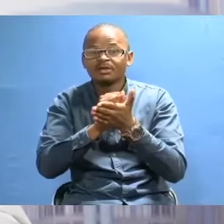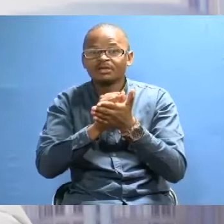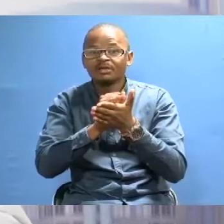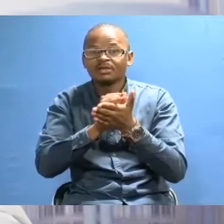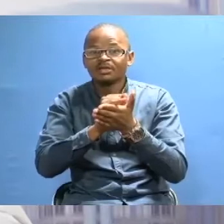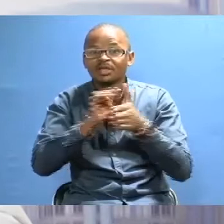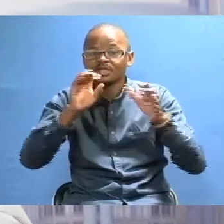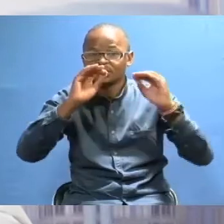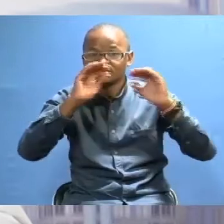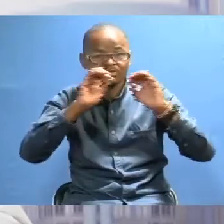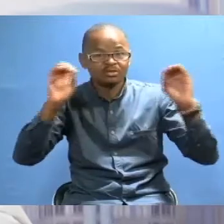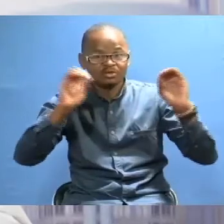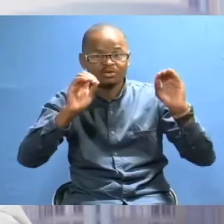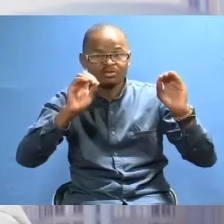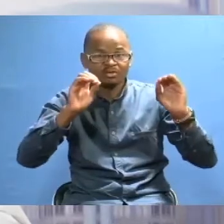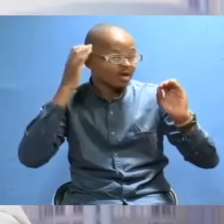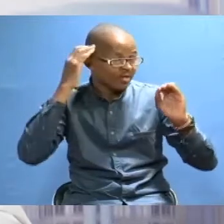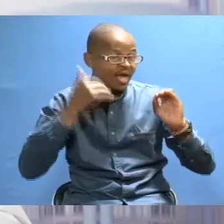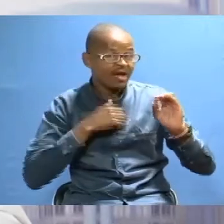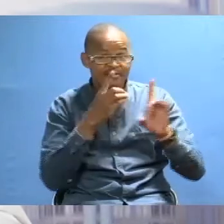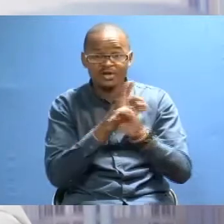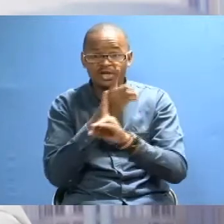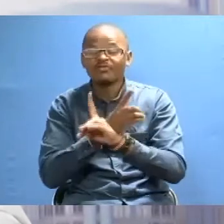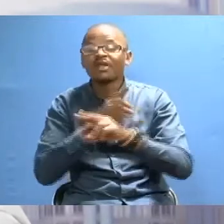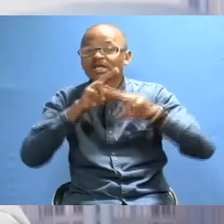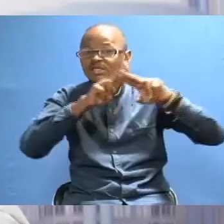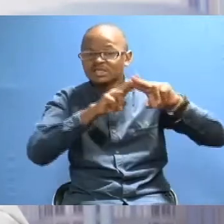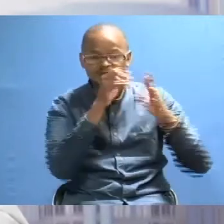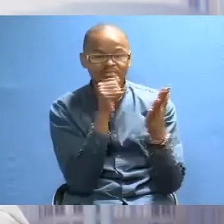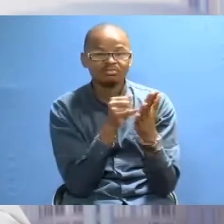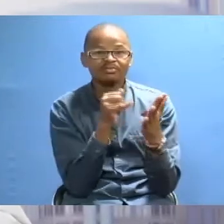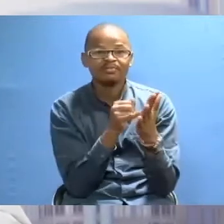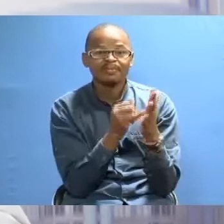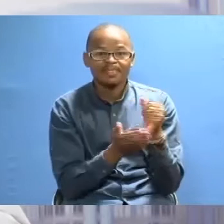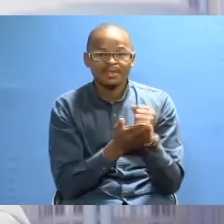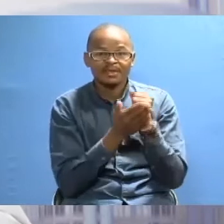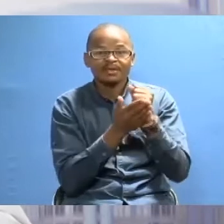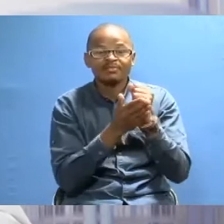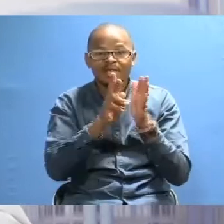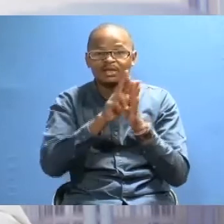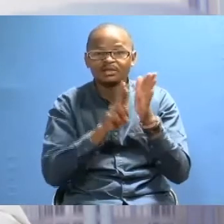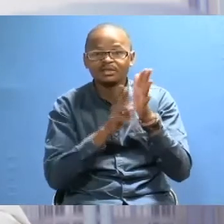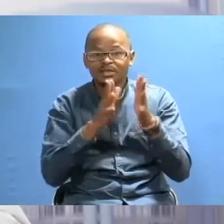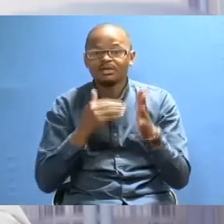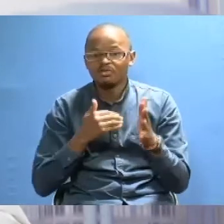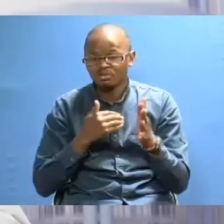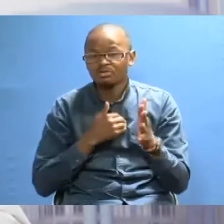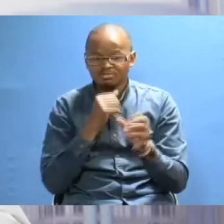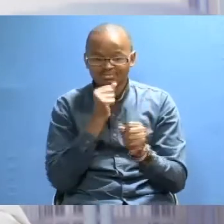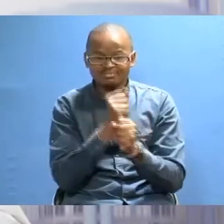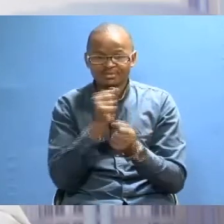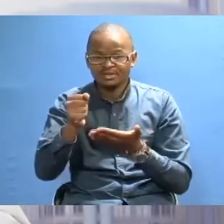non-teaching members of staff who hold different positions and include Assistant Registrar, who